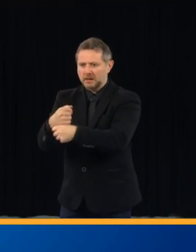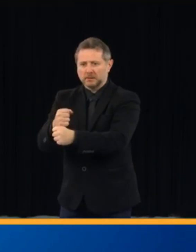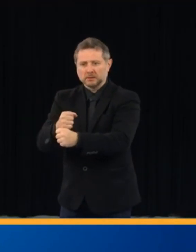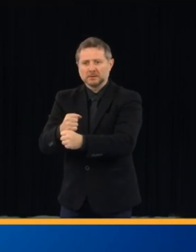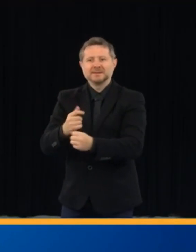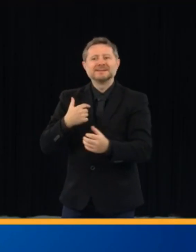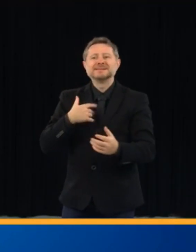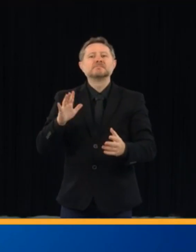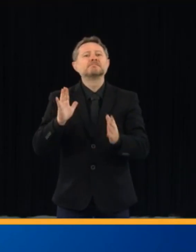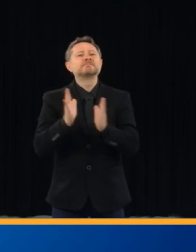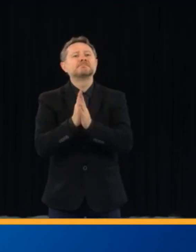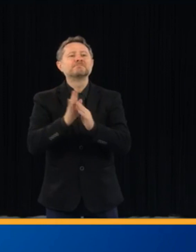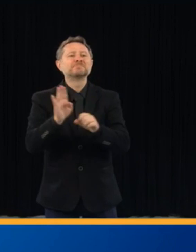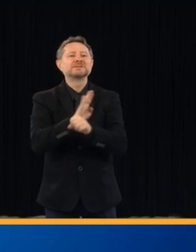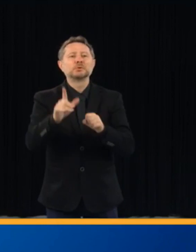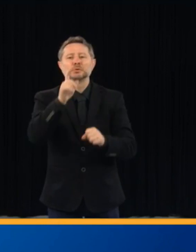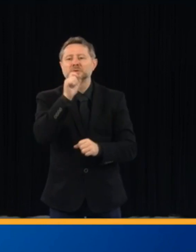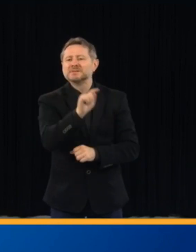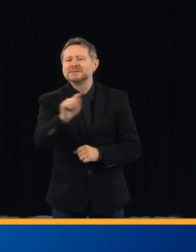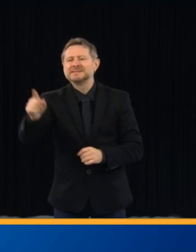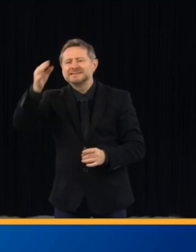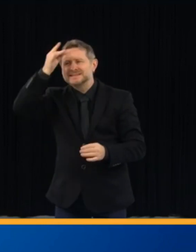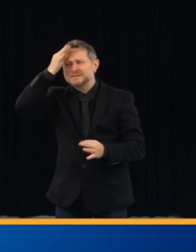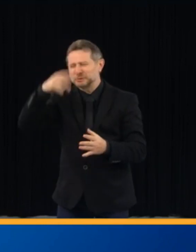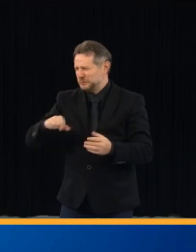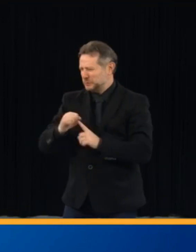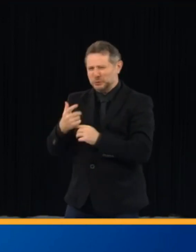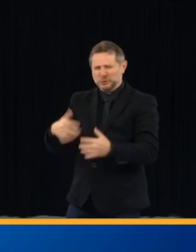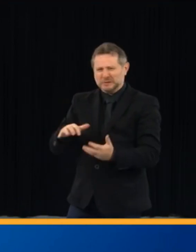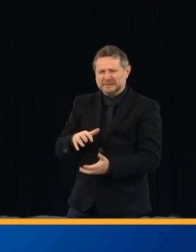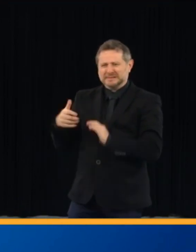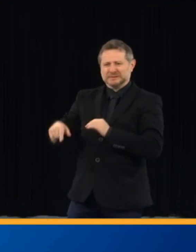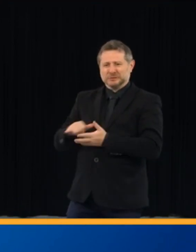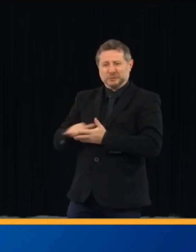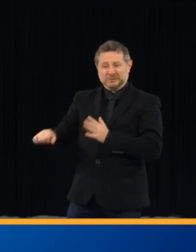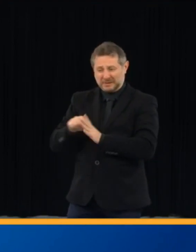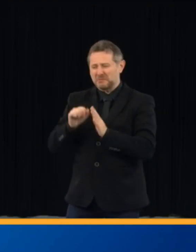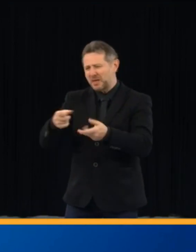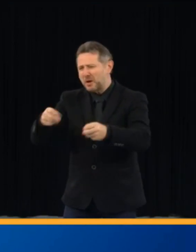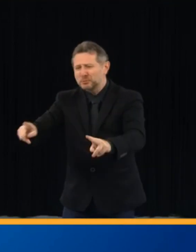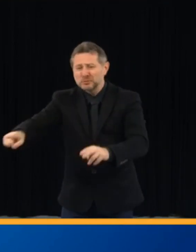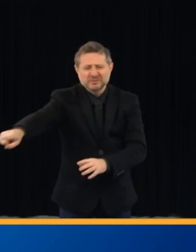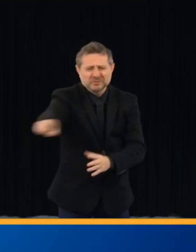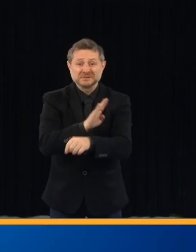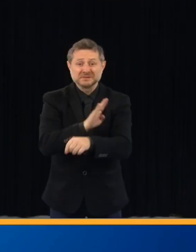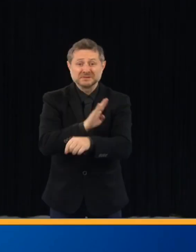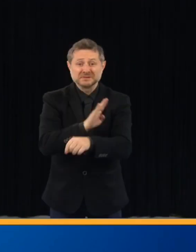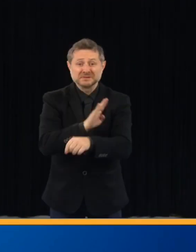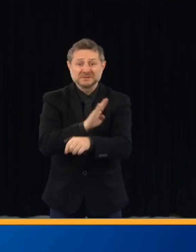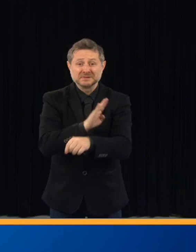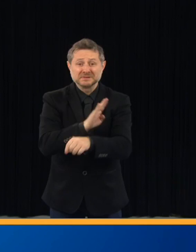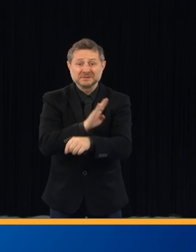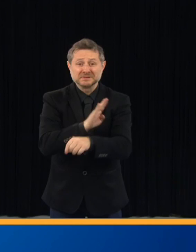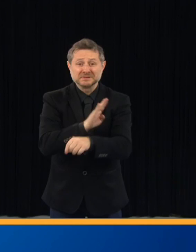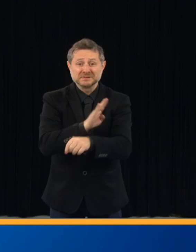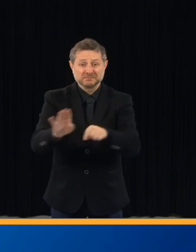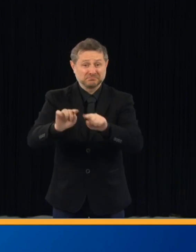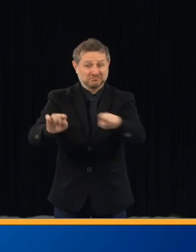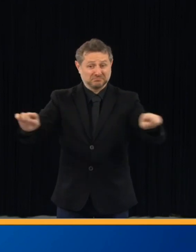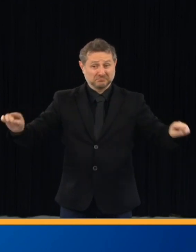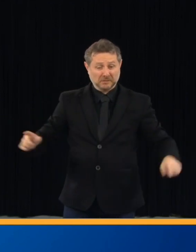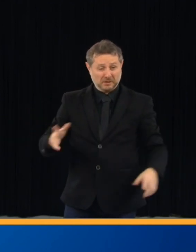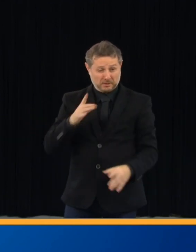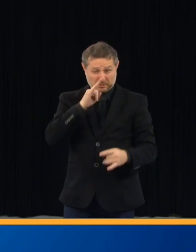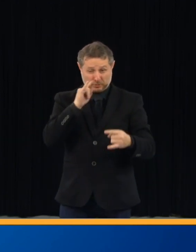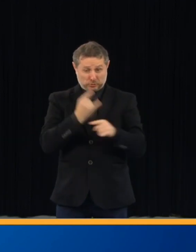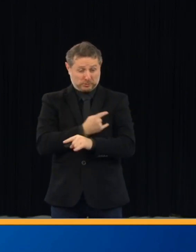just to think about the situation we're in and a possible opportunity. It is the cruelest irony that this